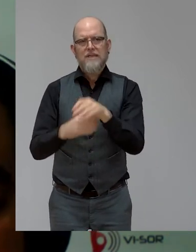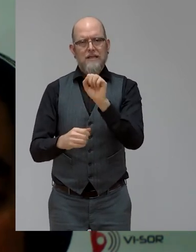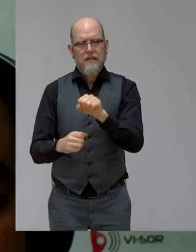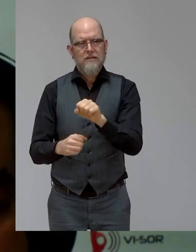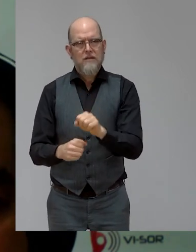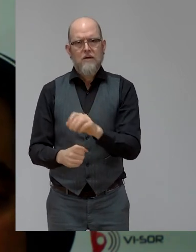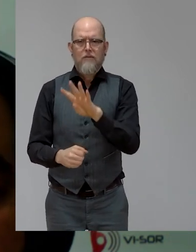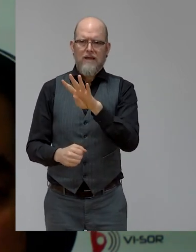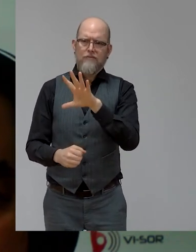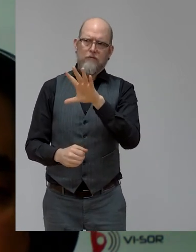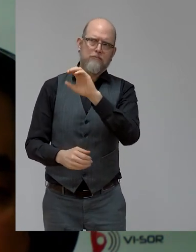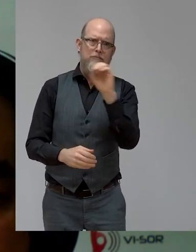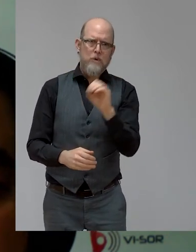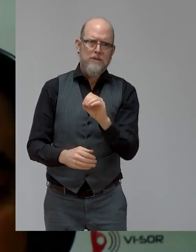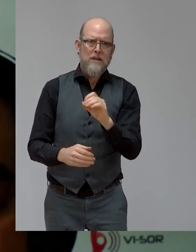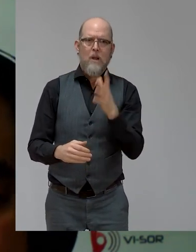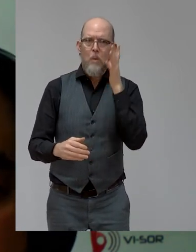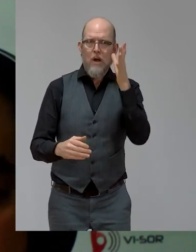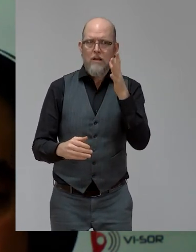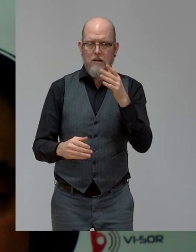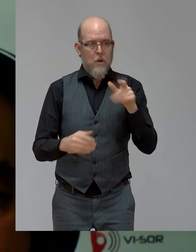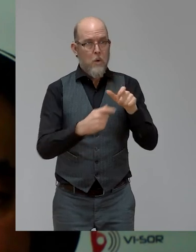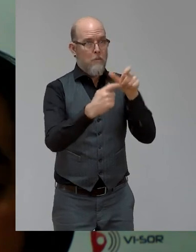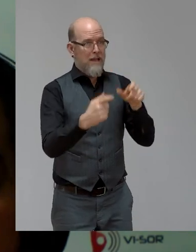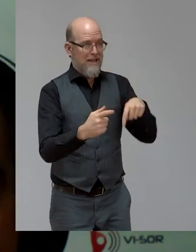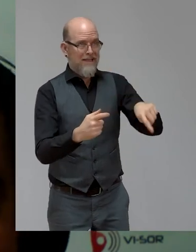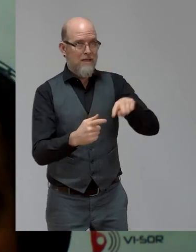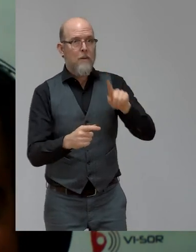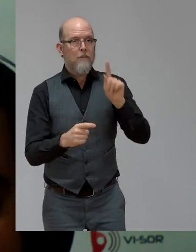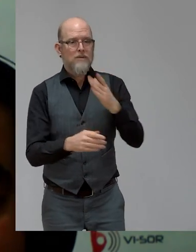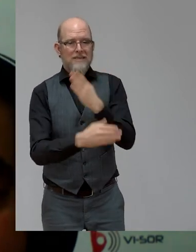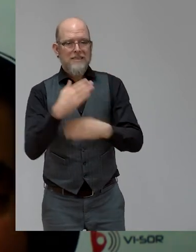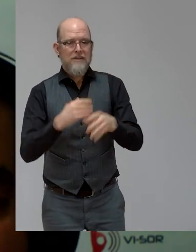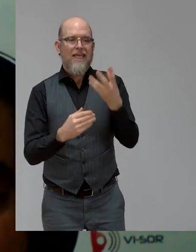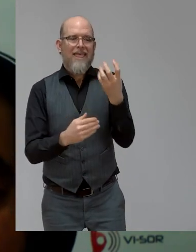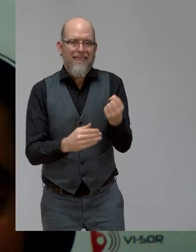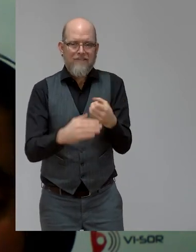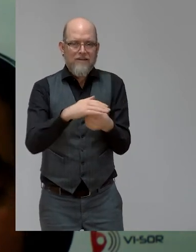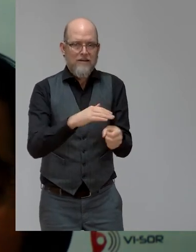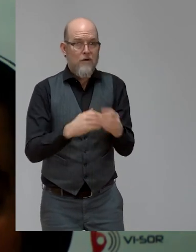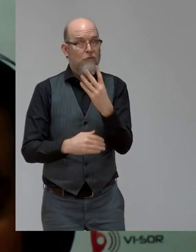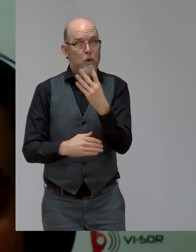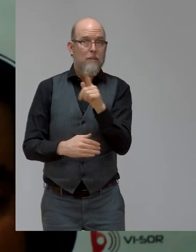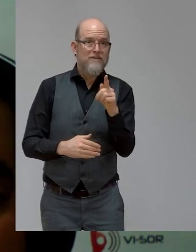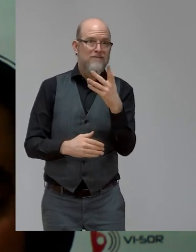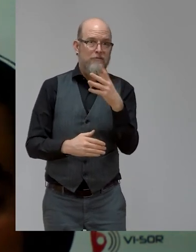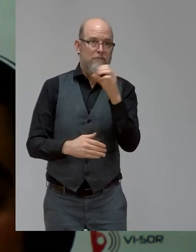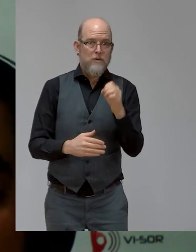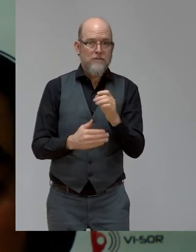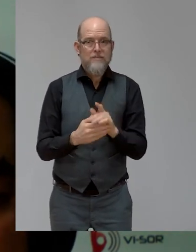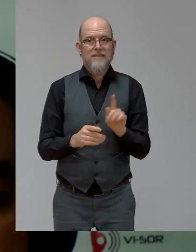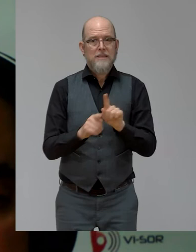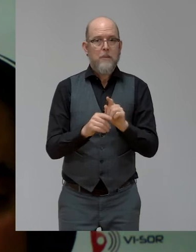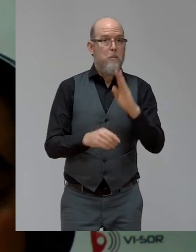in certain companies must be people with disabilities, such as the case of Brazil, Chile, Costa Rica,